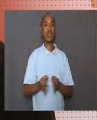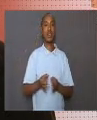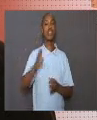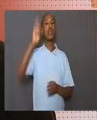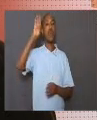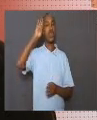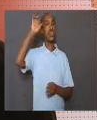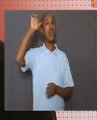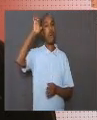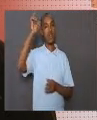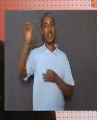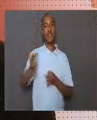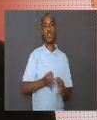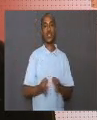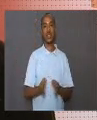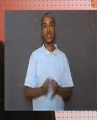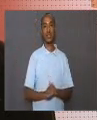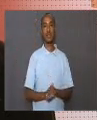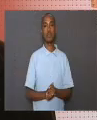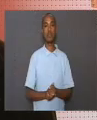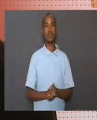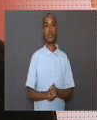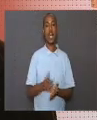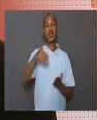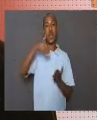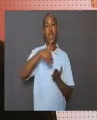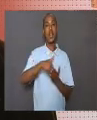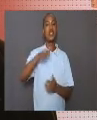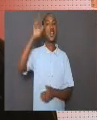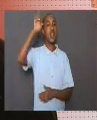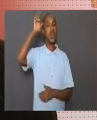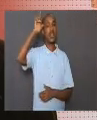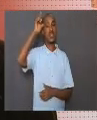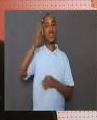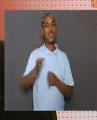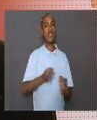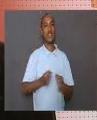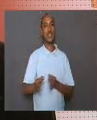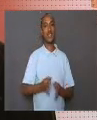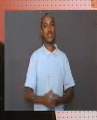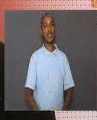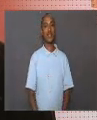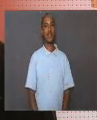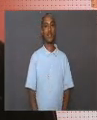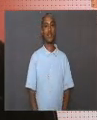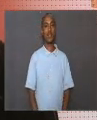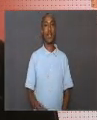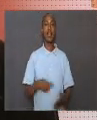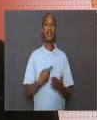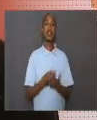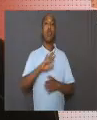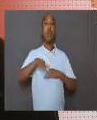Arrhenius definition, the Bronsted-Lowry definition, as well as the Lewis